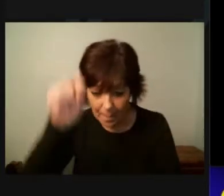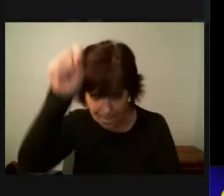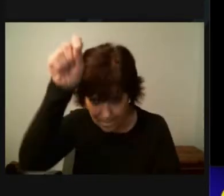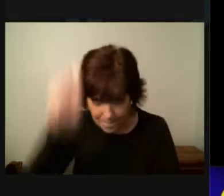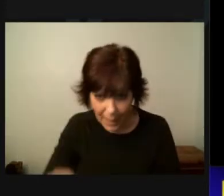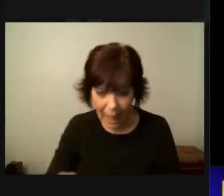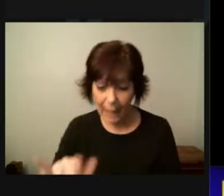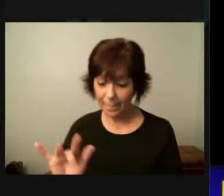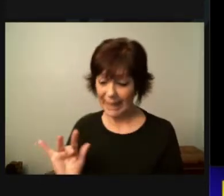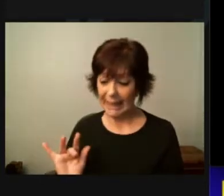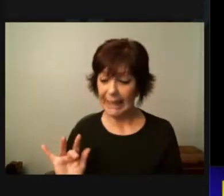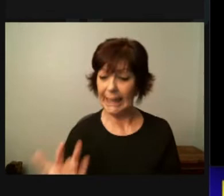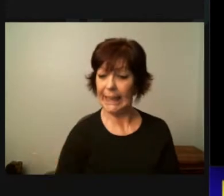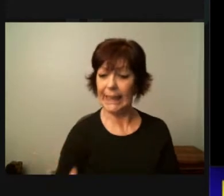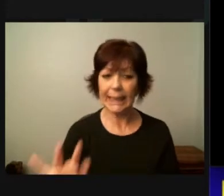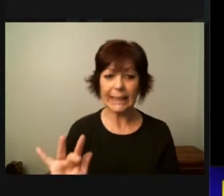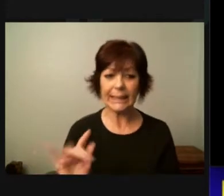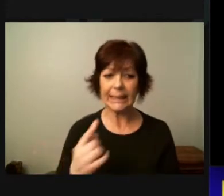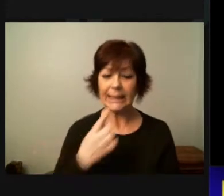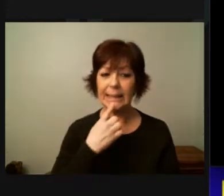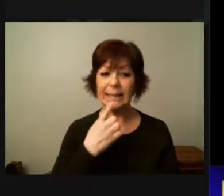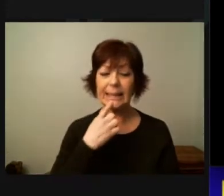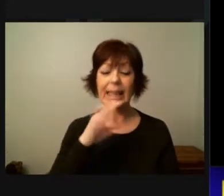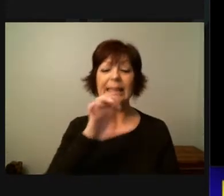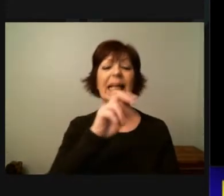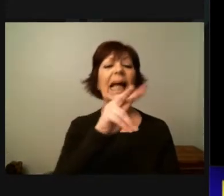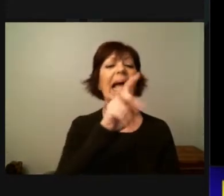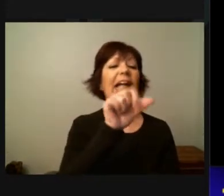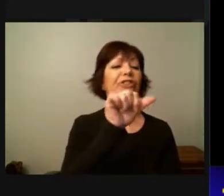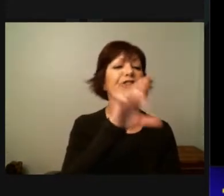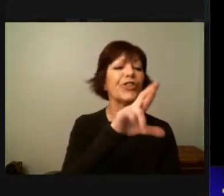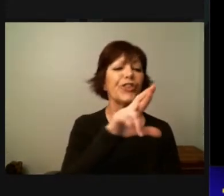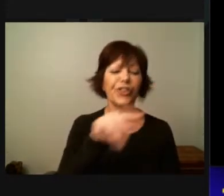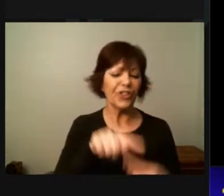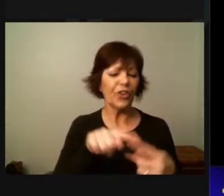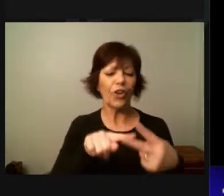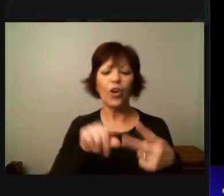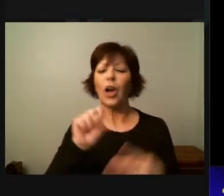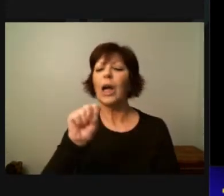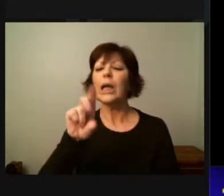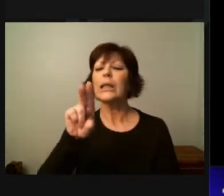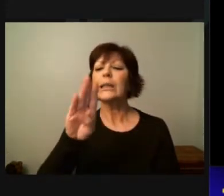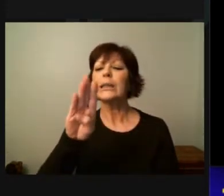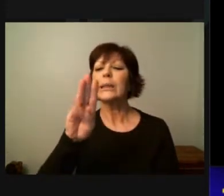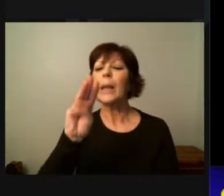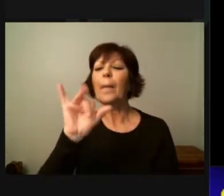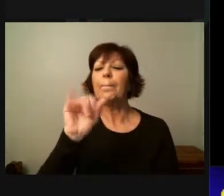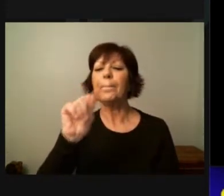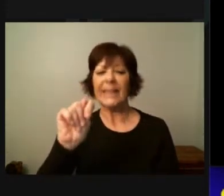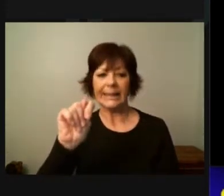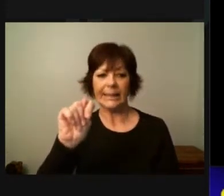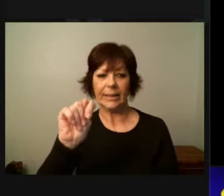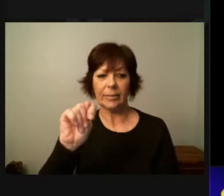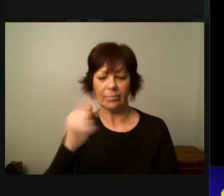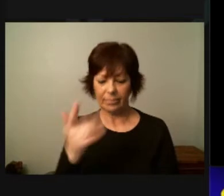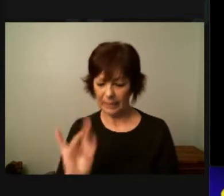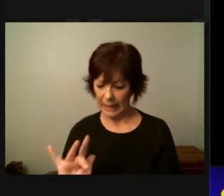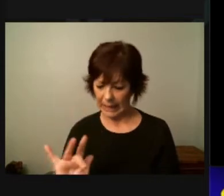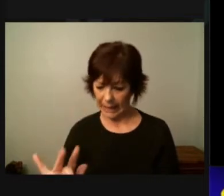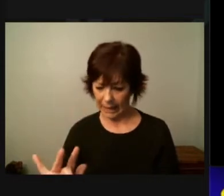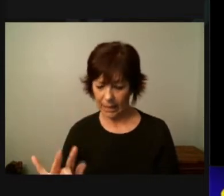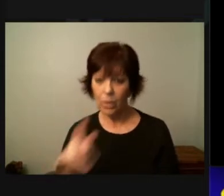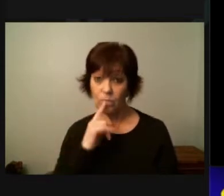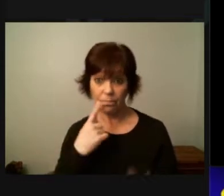hit the button that either says enter or submit. When you've done that correctly, you will